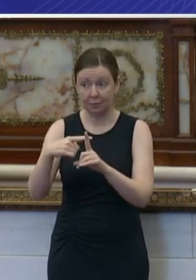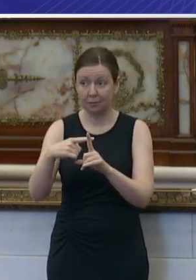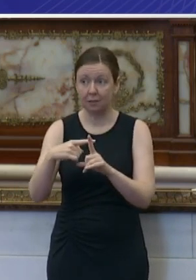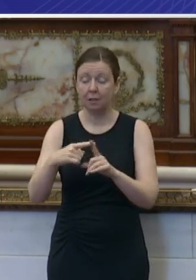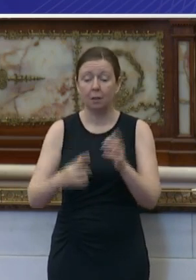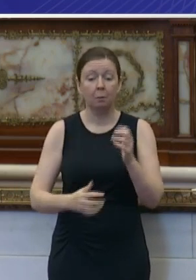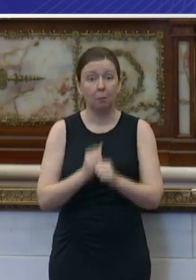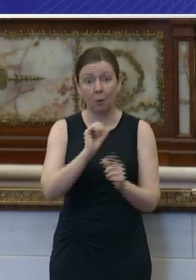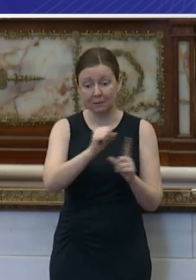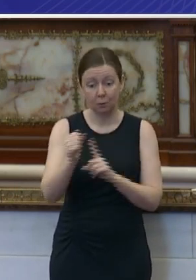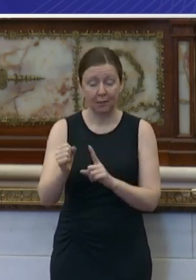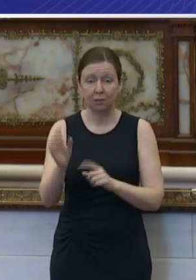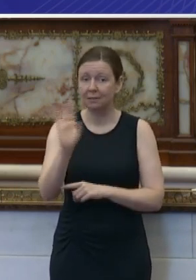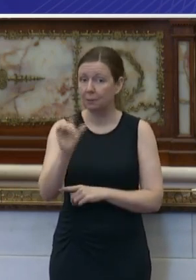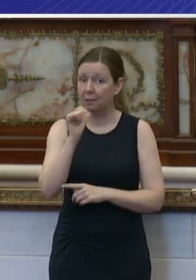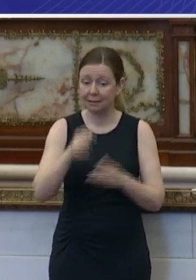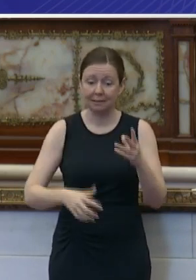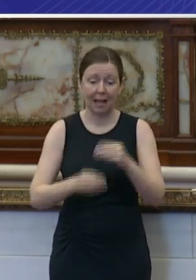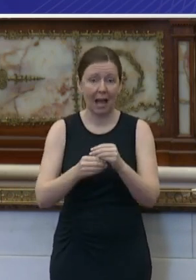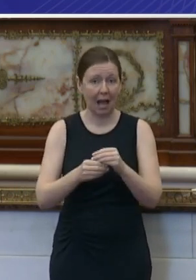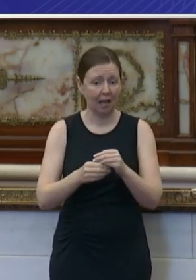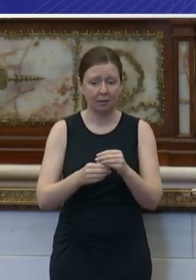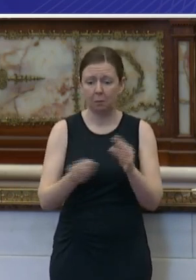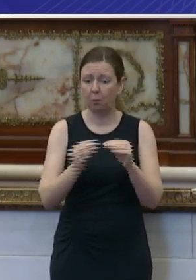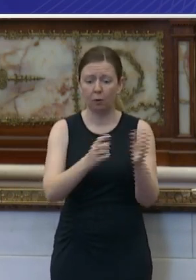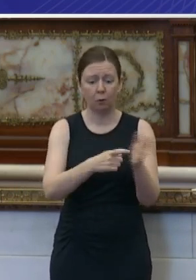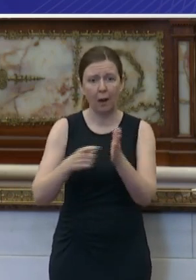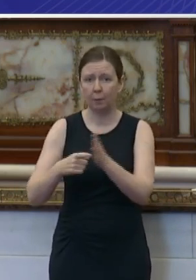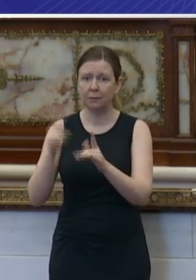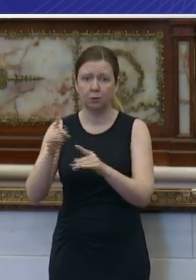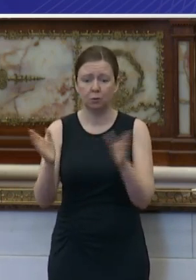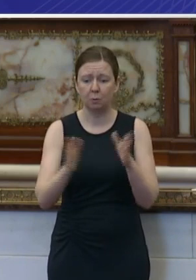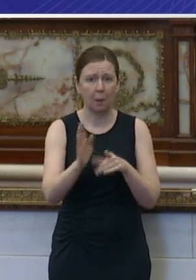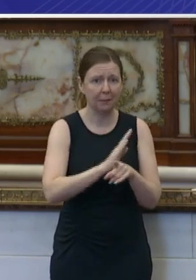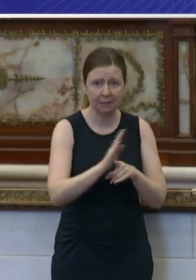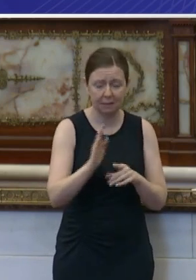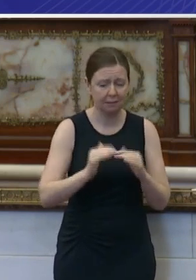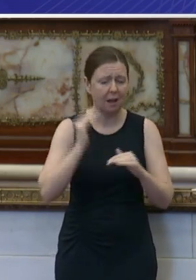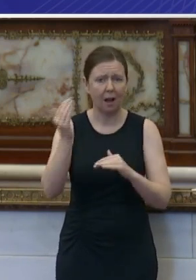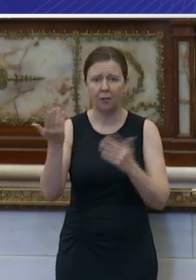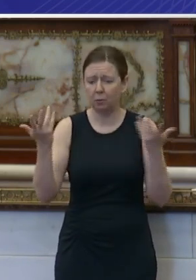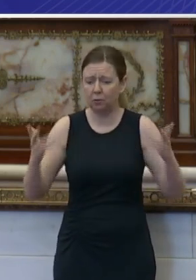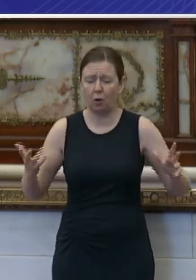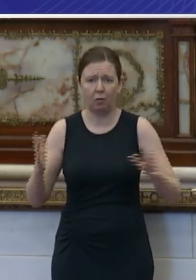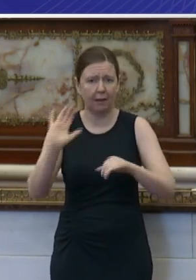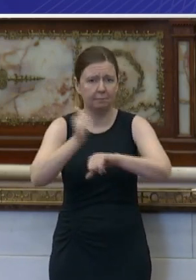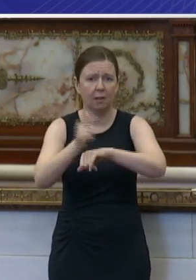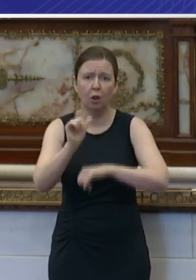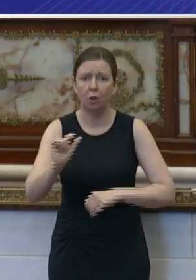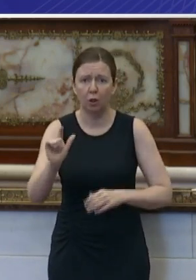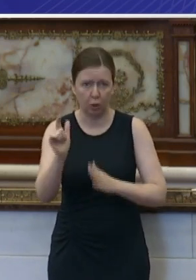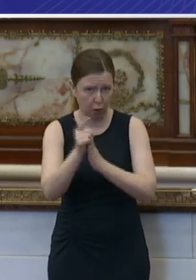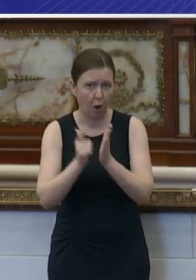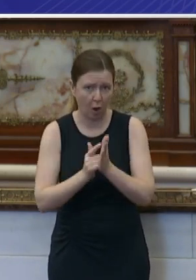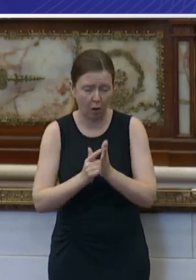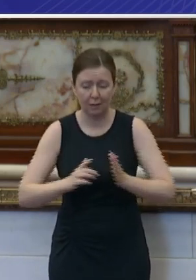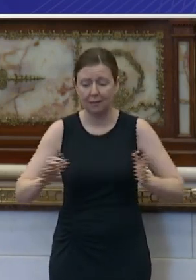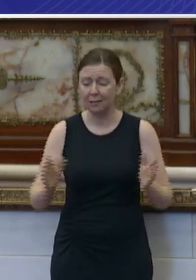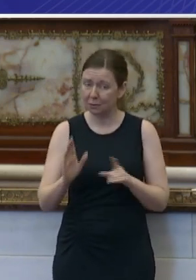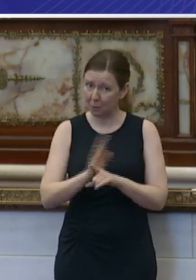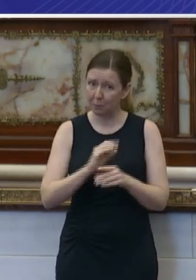that in most cases, this bill does not add any additional requirements to small businesses beyond what has already been put into law. Small businesses in our city have been